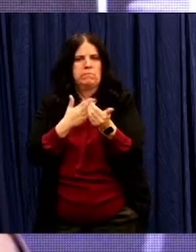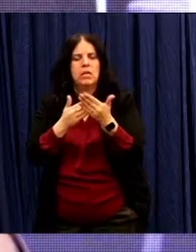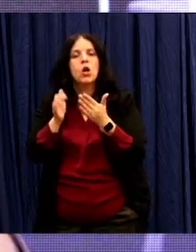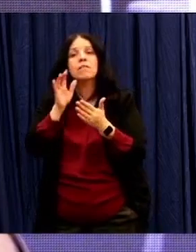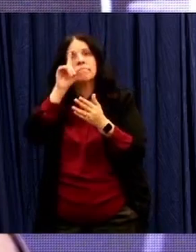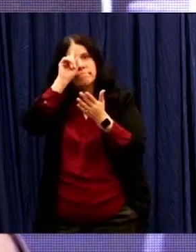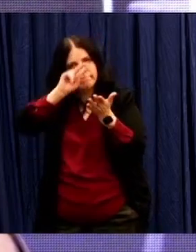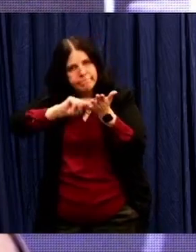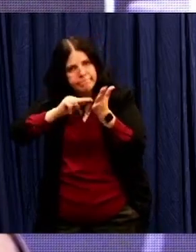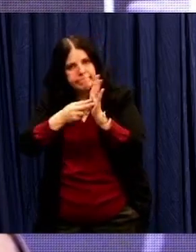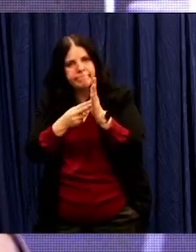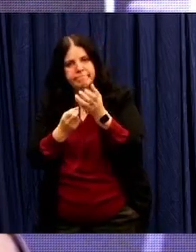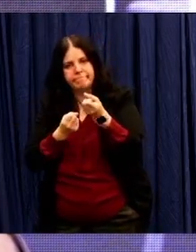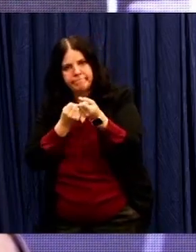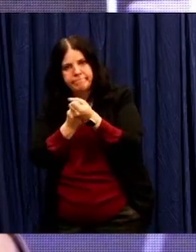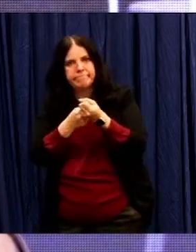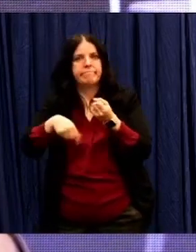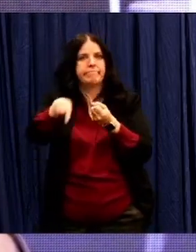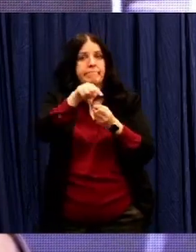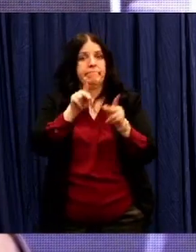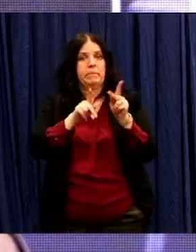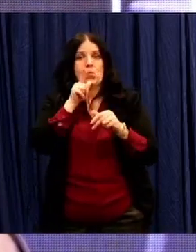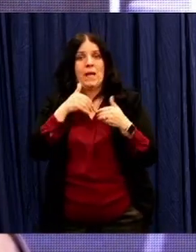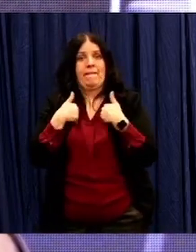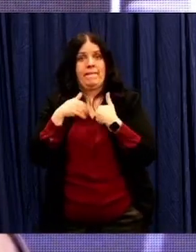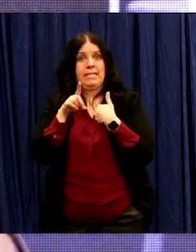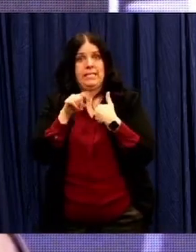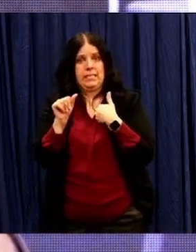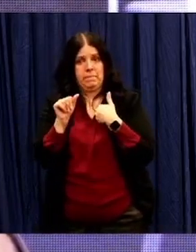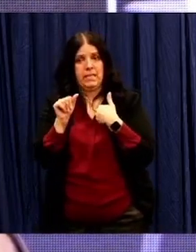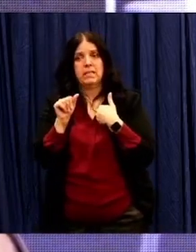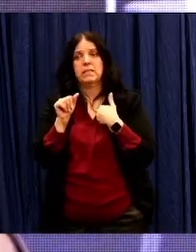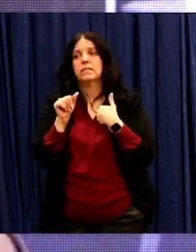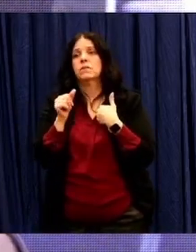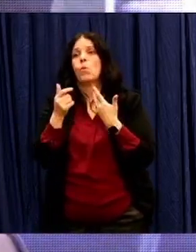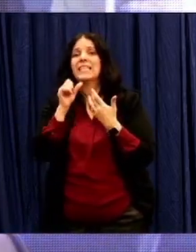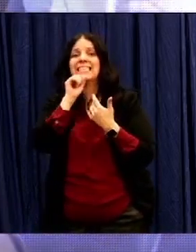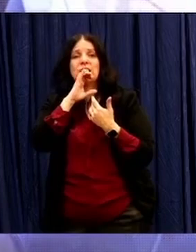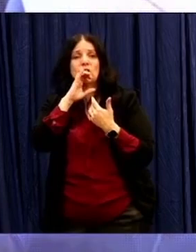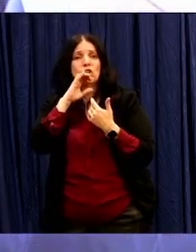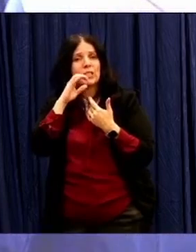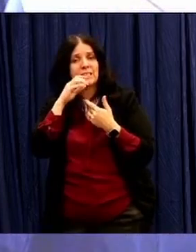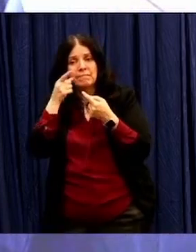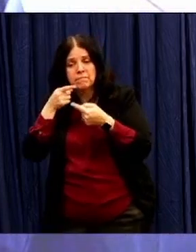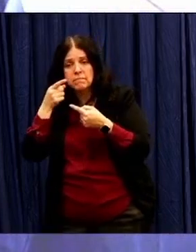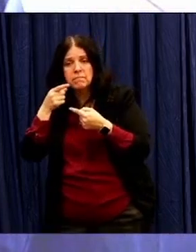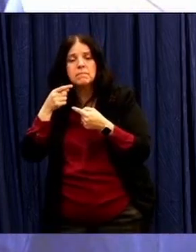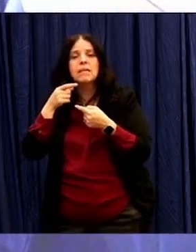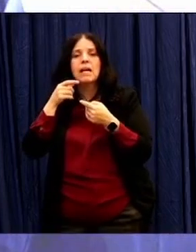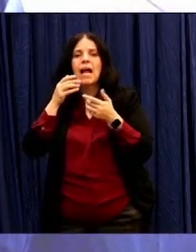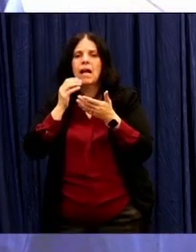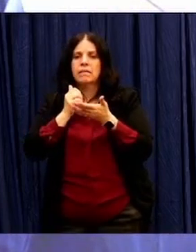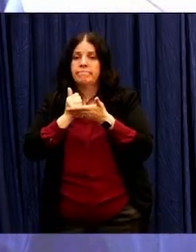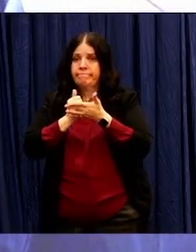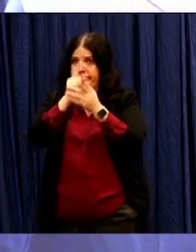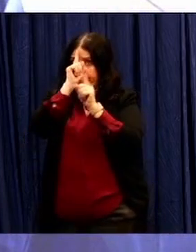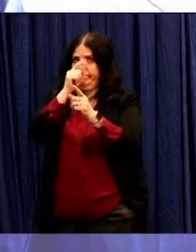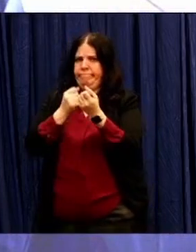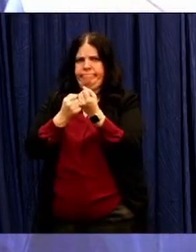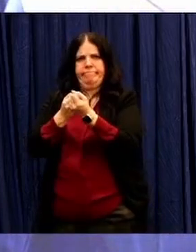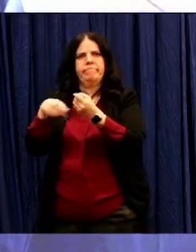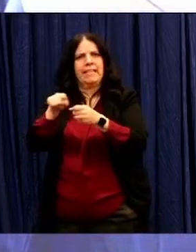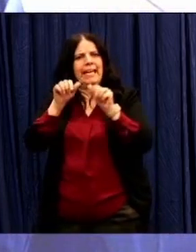with disabilities and older adults be able to do the things that they want to do. We also